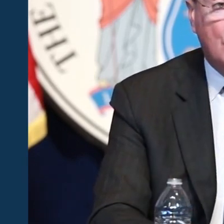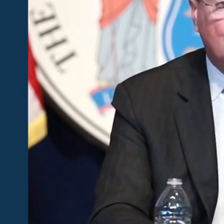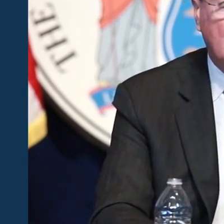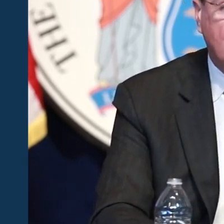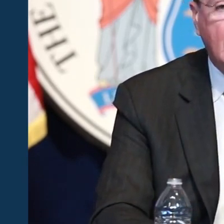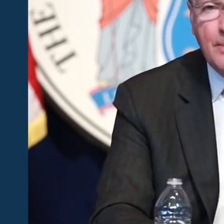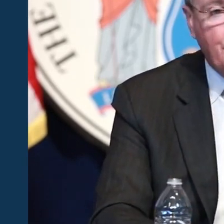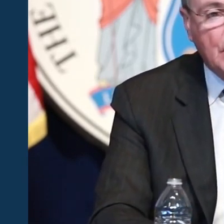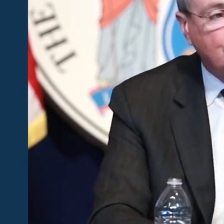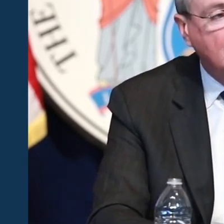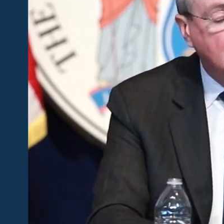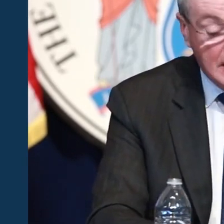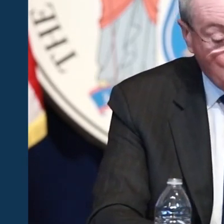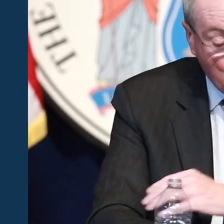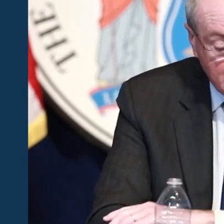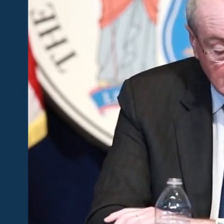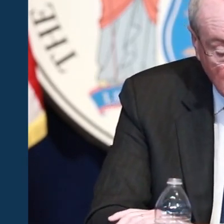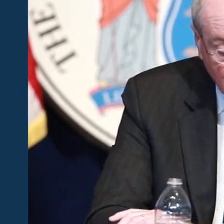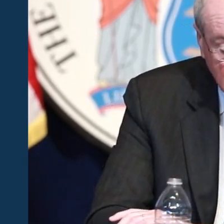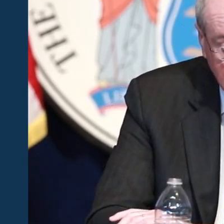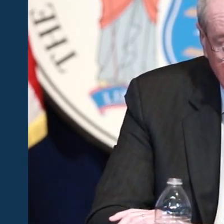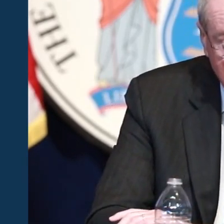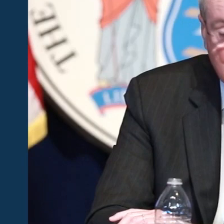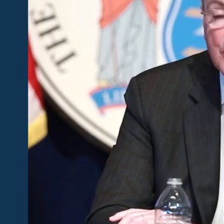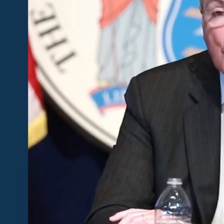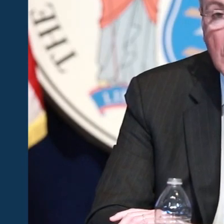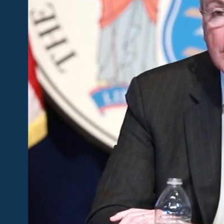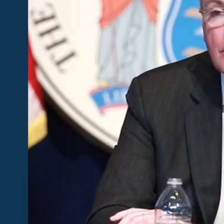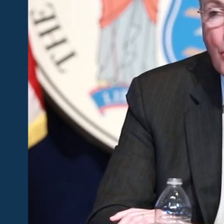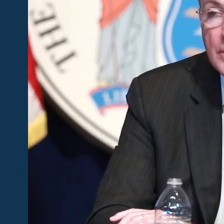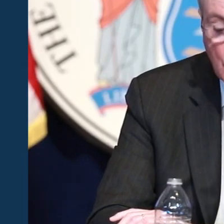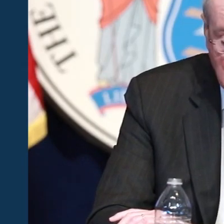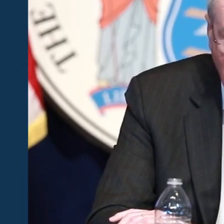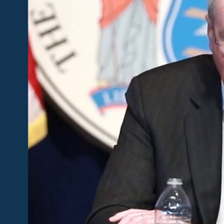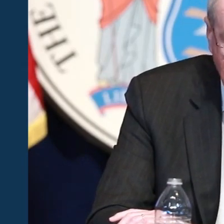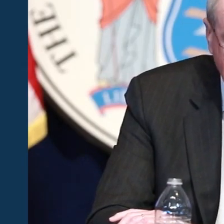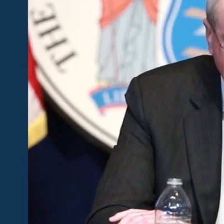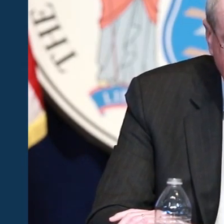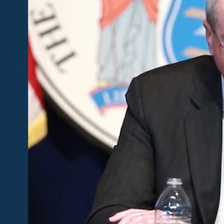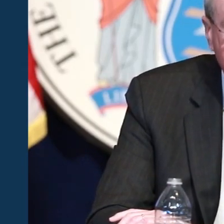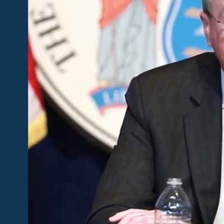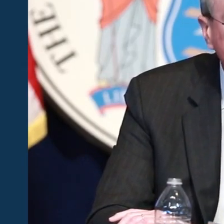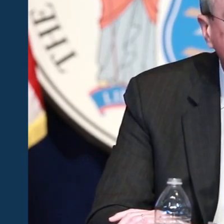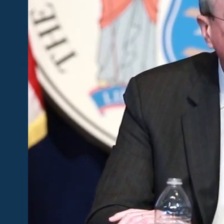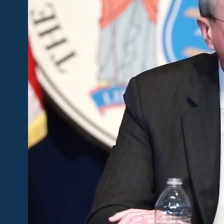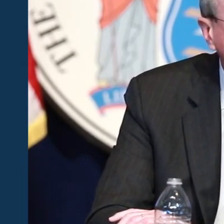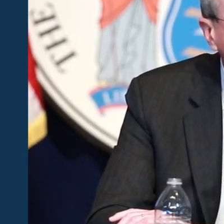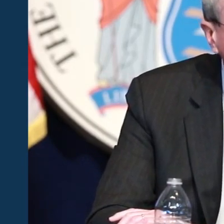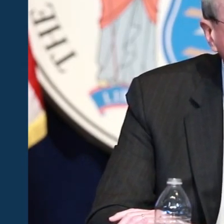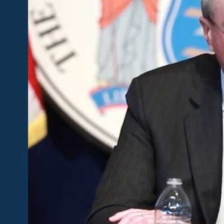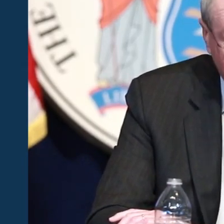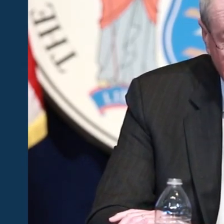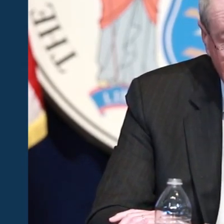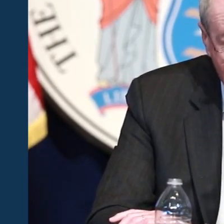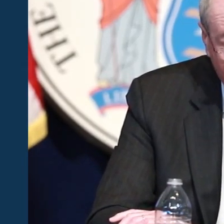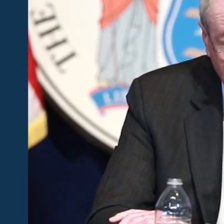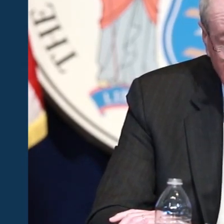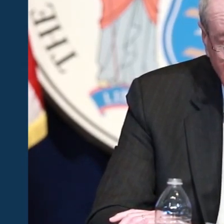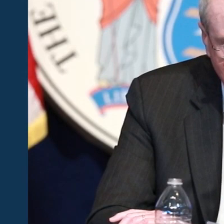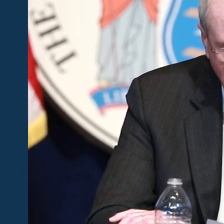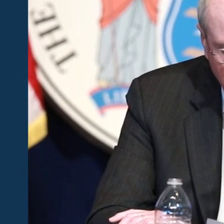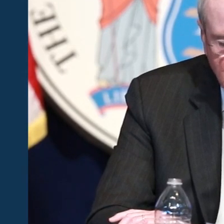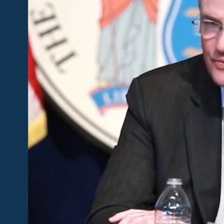give ourselves an A+, that won't be enough. This is incredibly important that we coordinate. This must be a truly regional